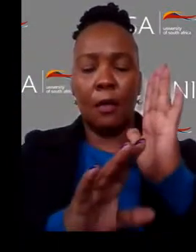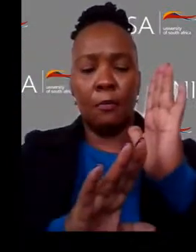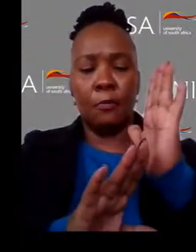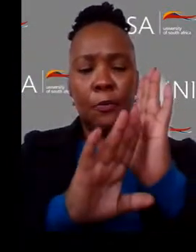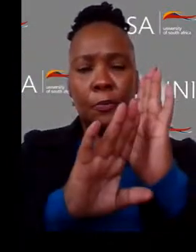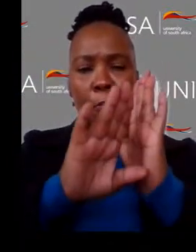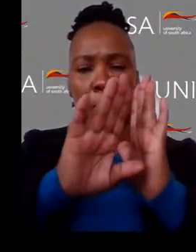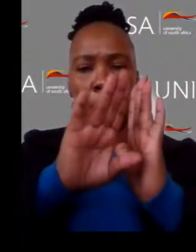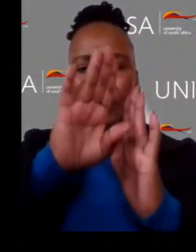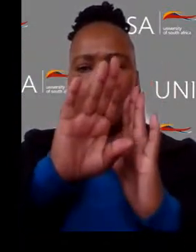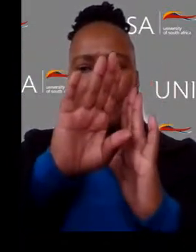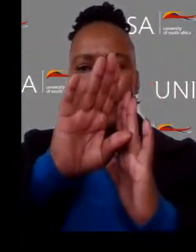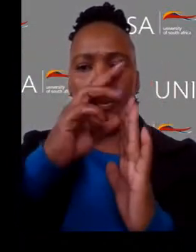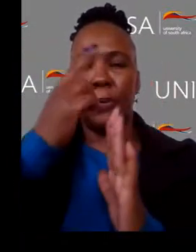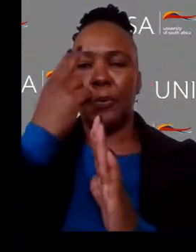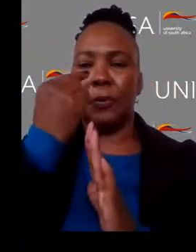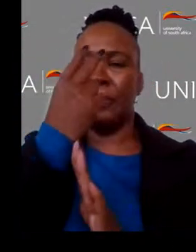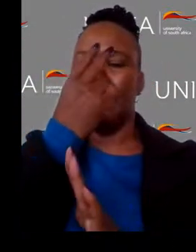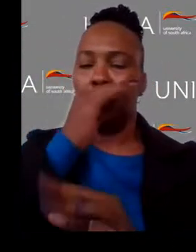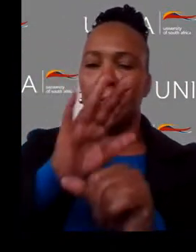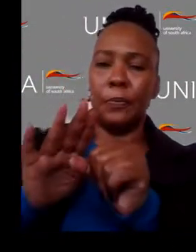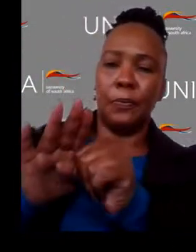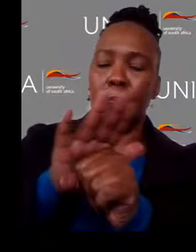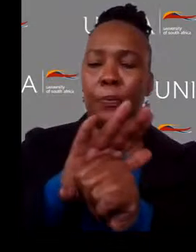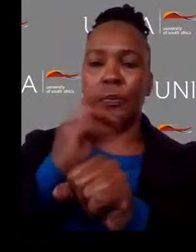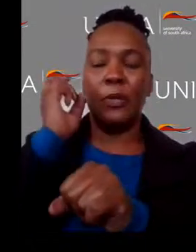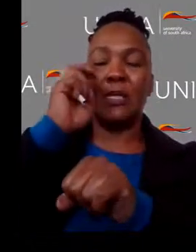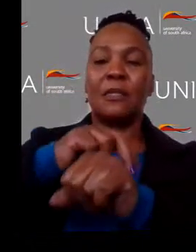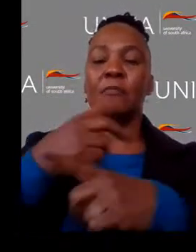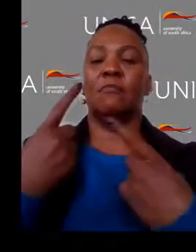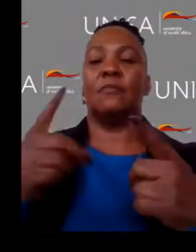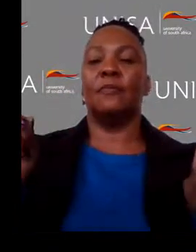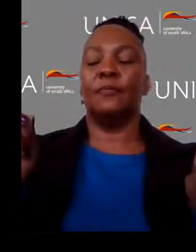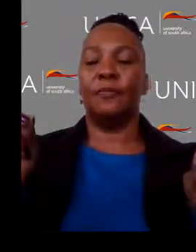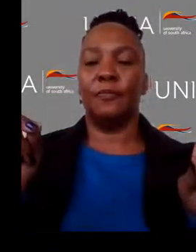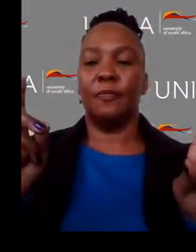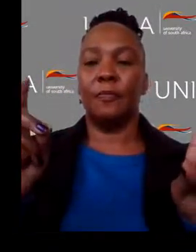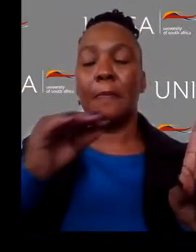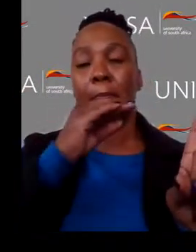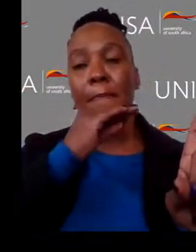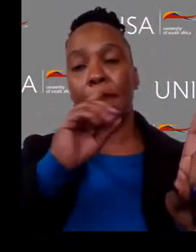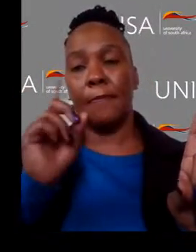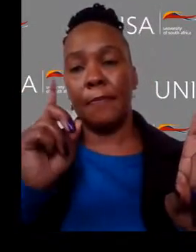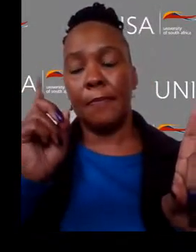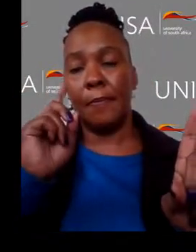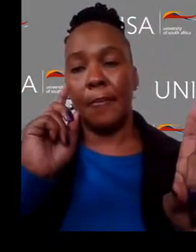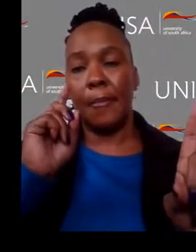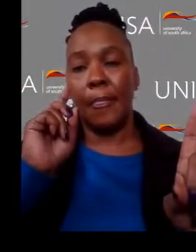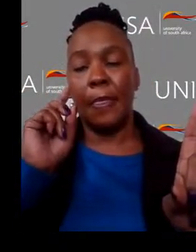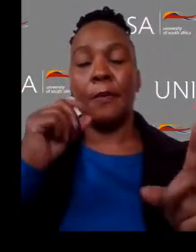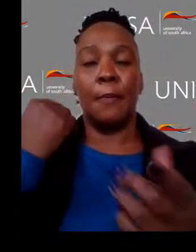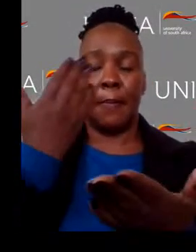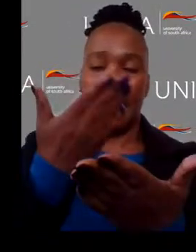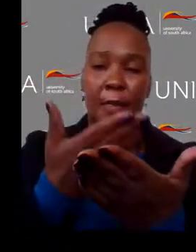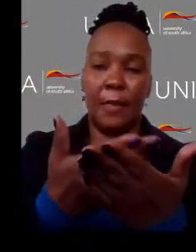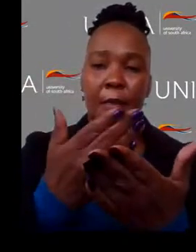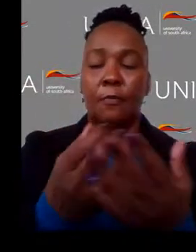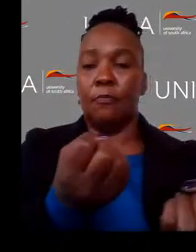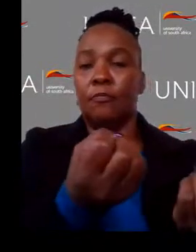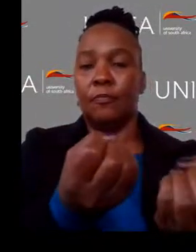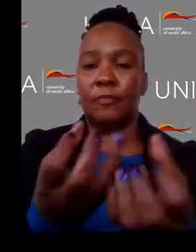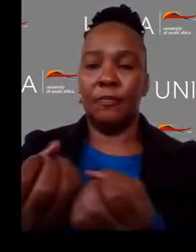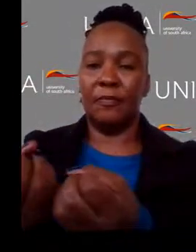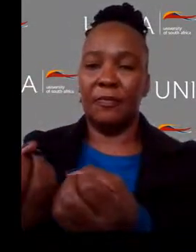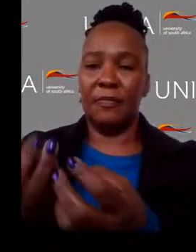blindness, then your needs will completely differ. Therefore, you should apply so that you can provide